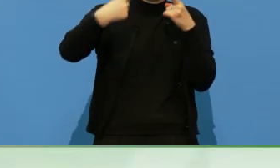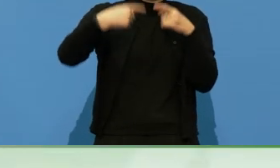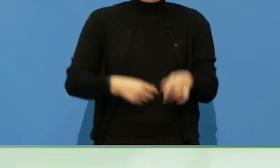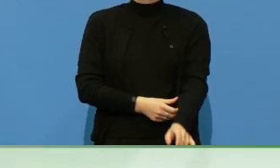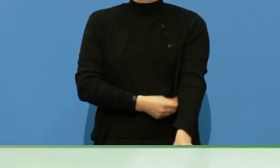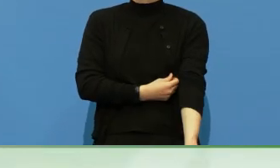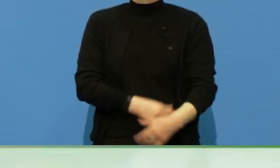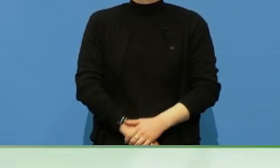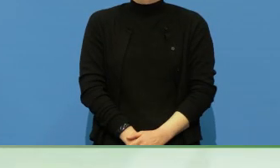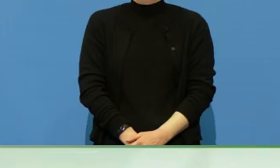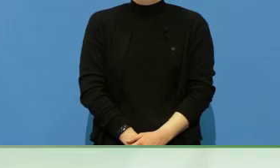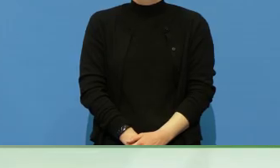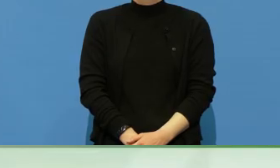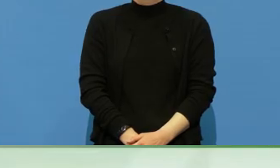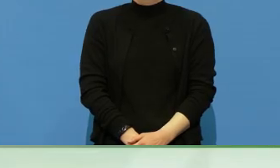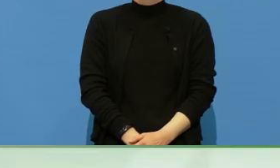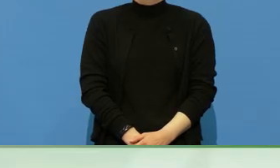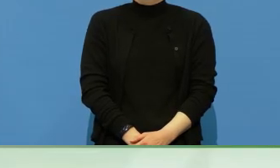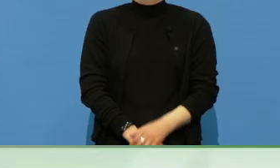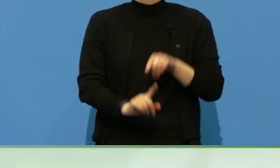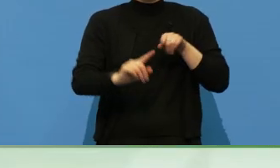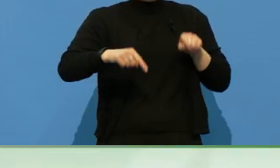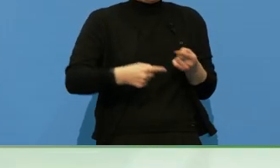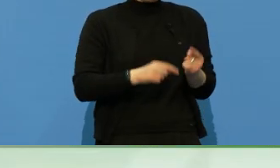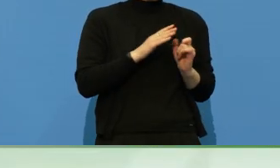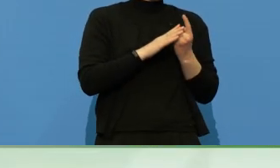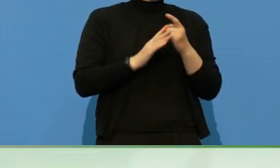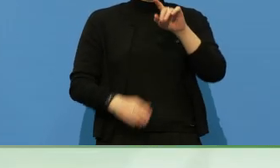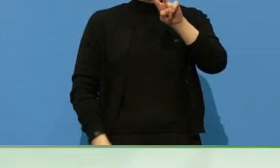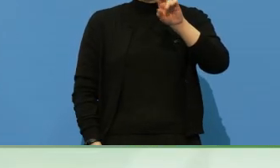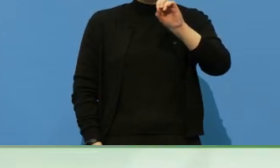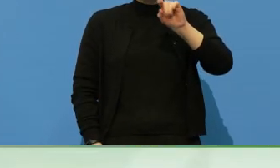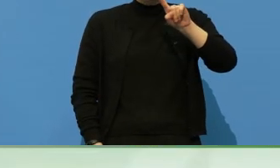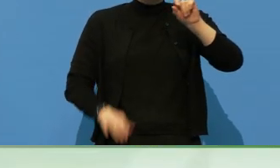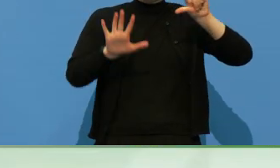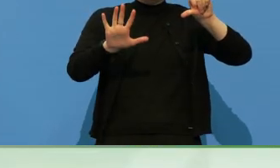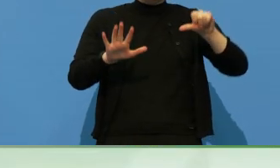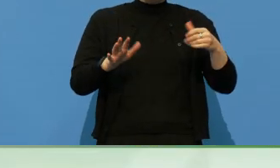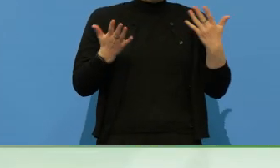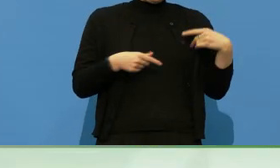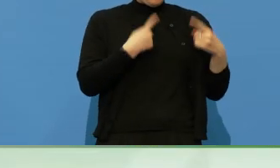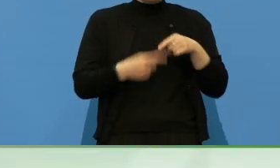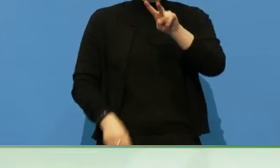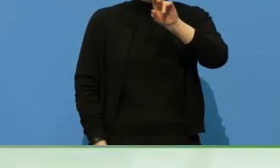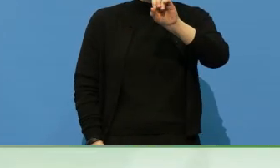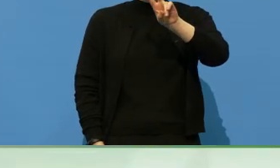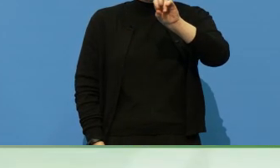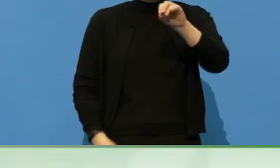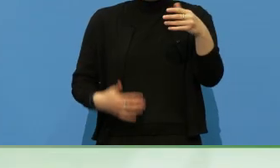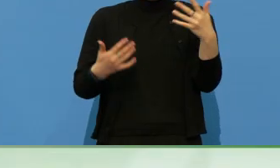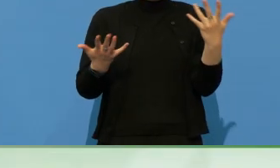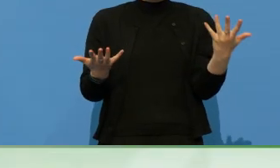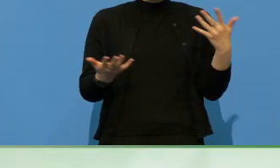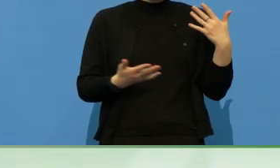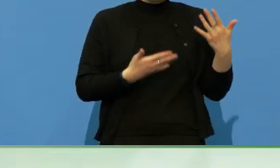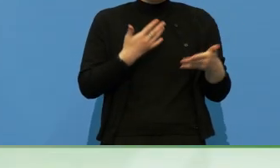in 2016 maybe. But now in 2020 and further, it wasn't so tough for